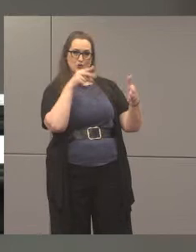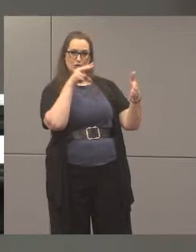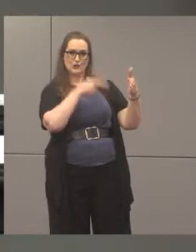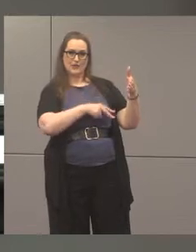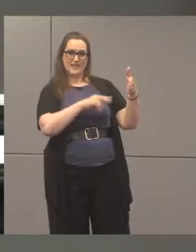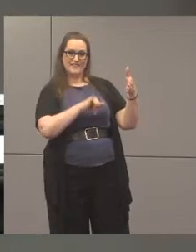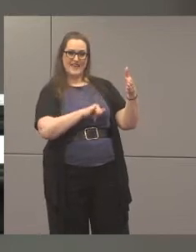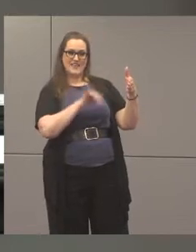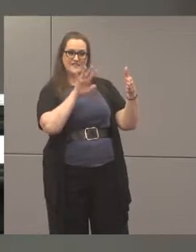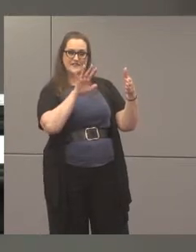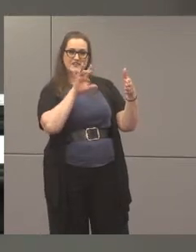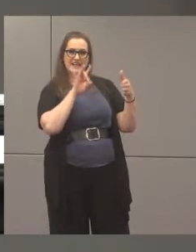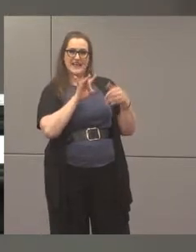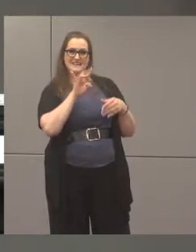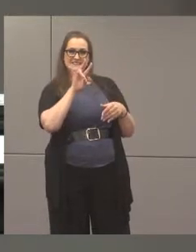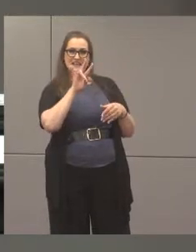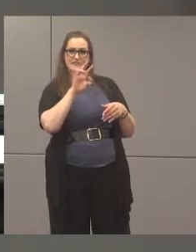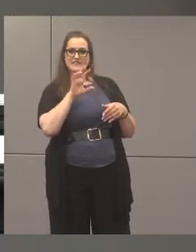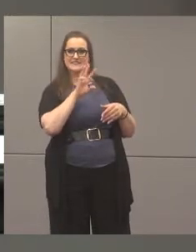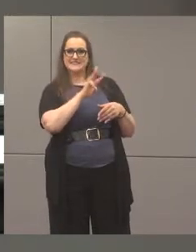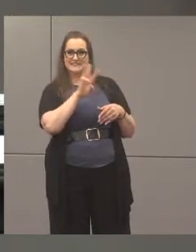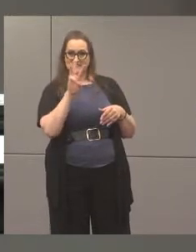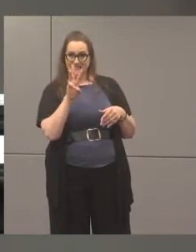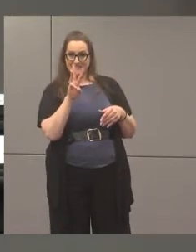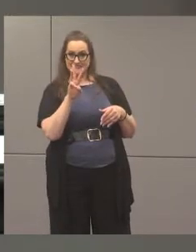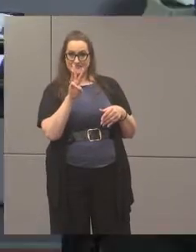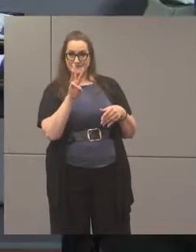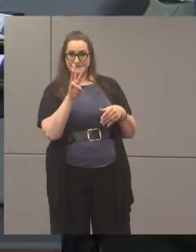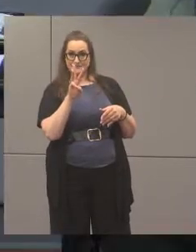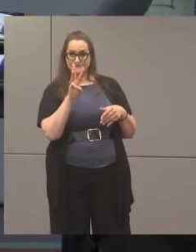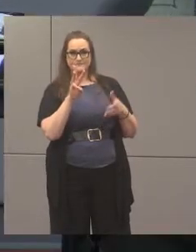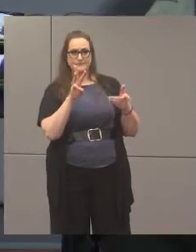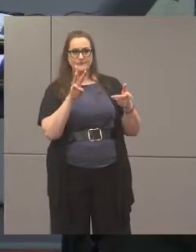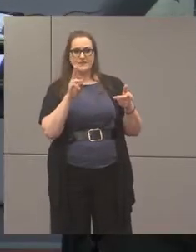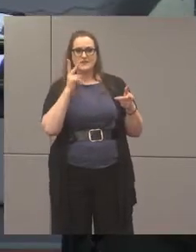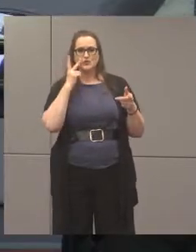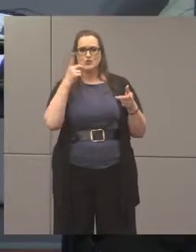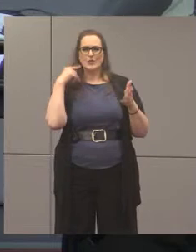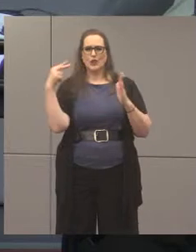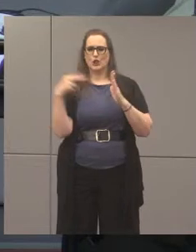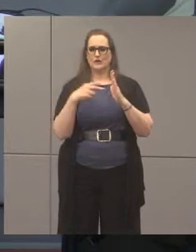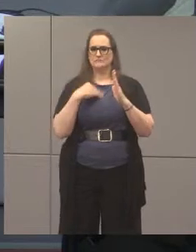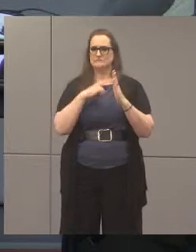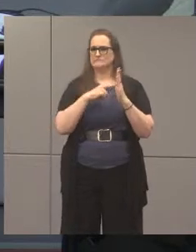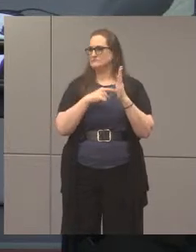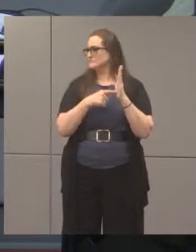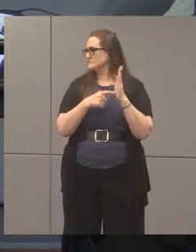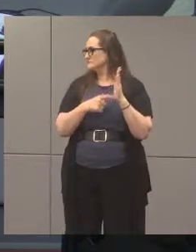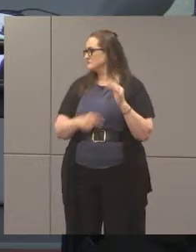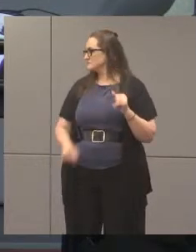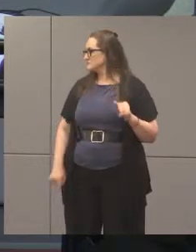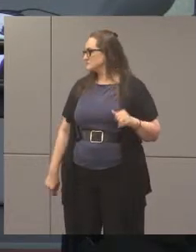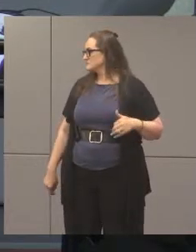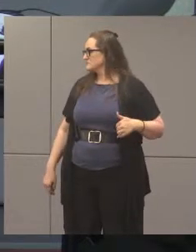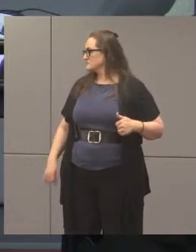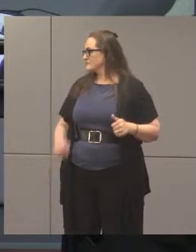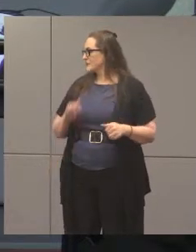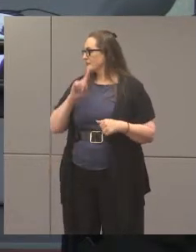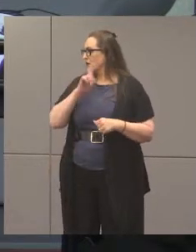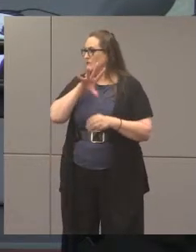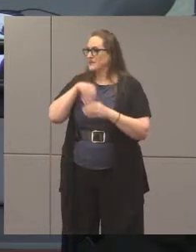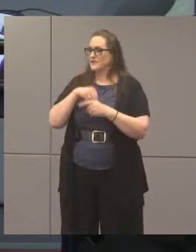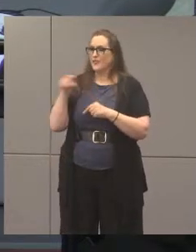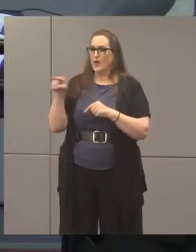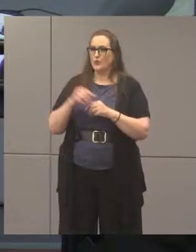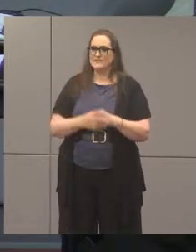that, the 58,766, so you can peek at mine, only encompasses